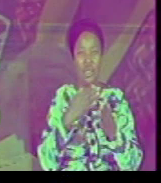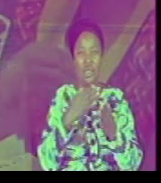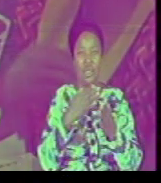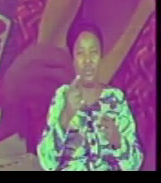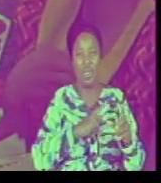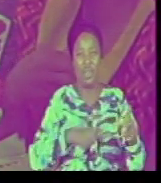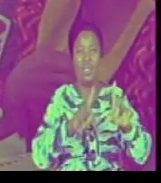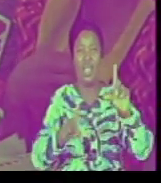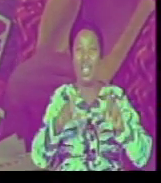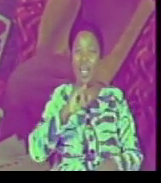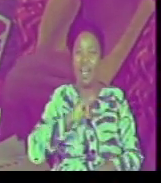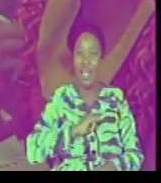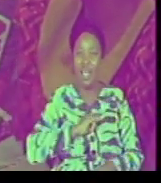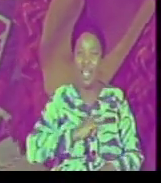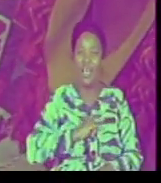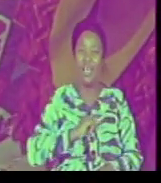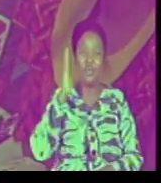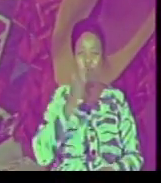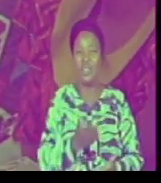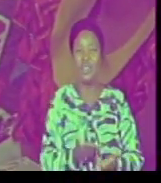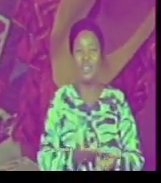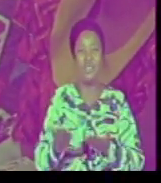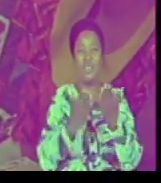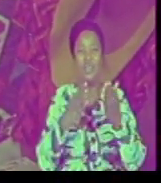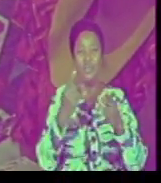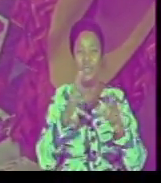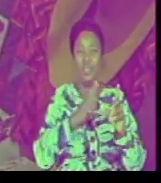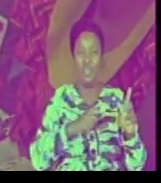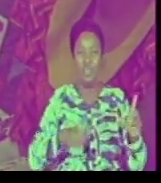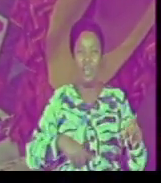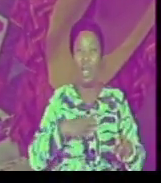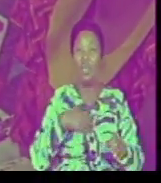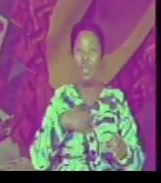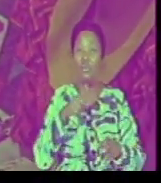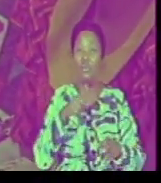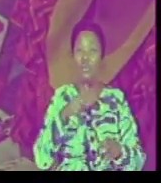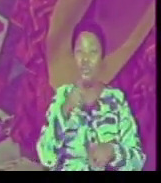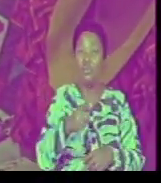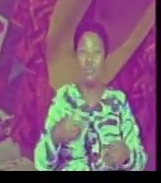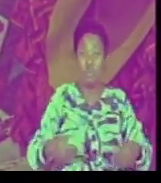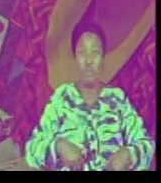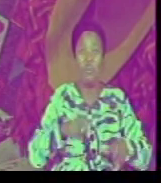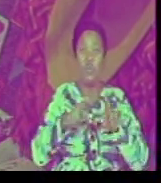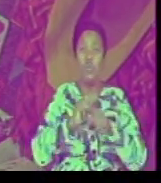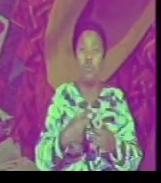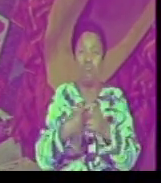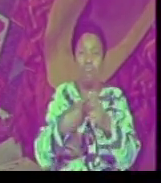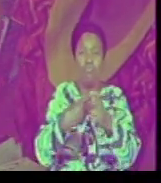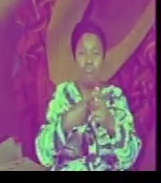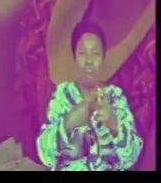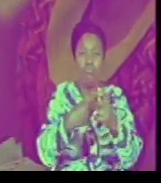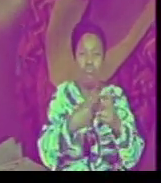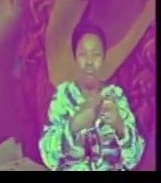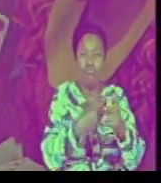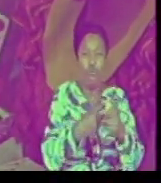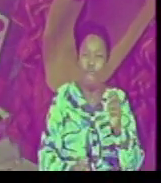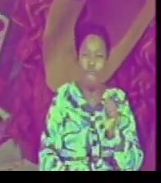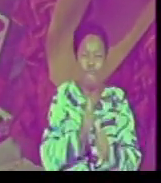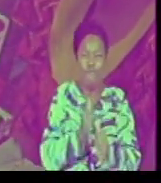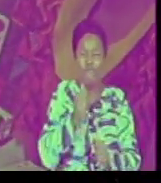Lord. And you younger people, you are going to run faster than your pastor this year in Jesus'